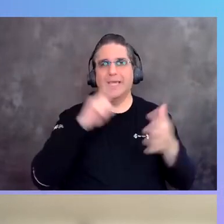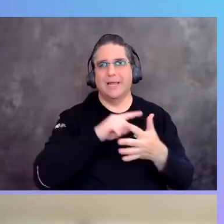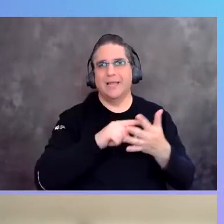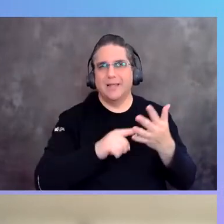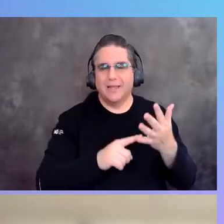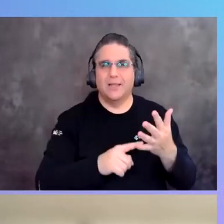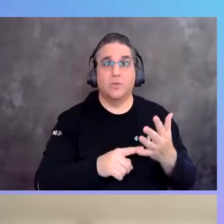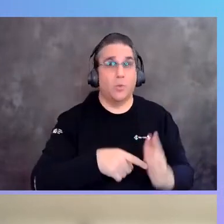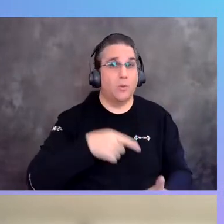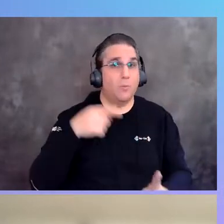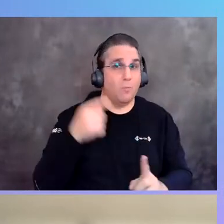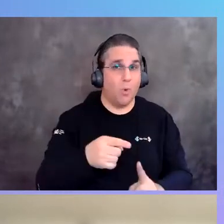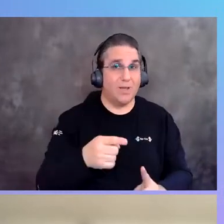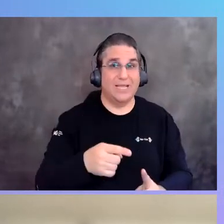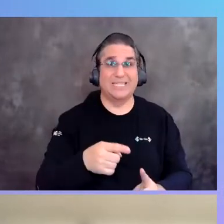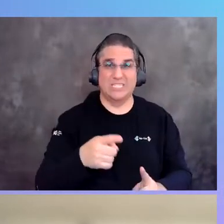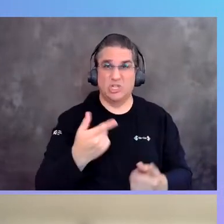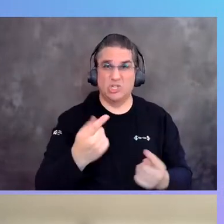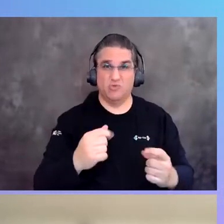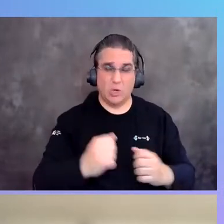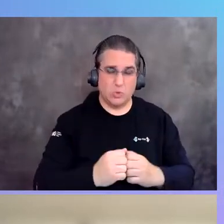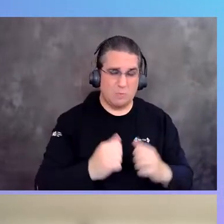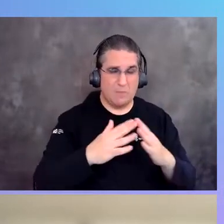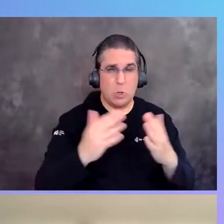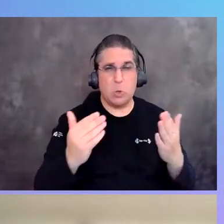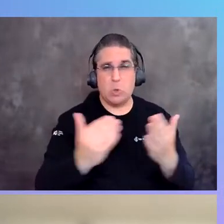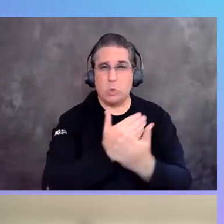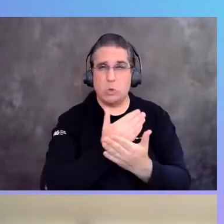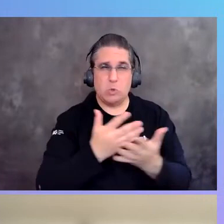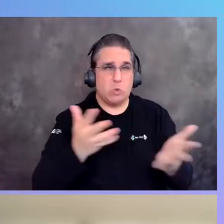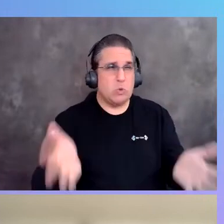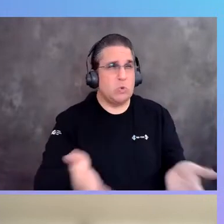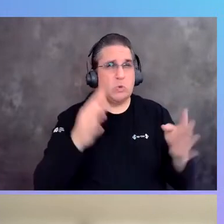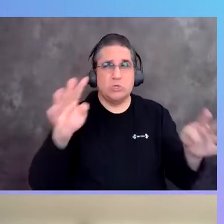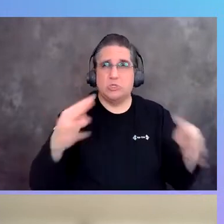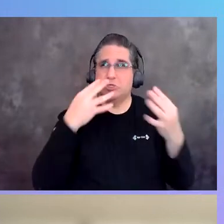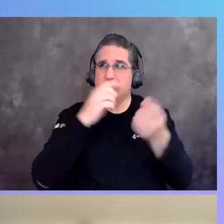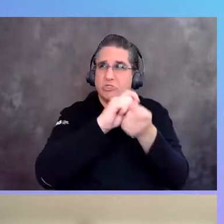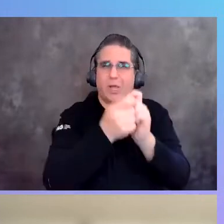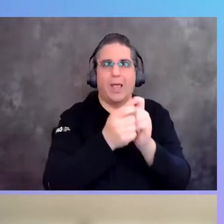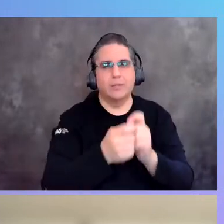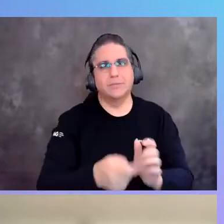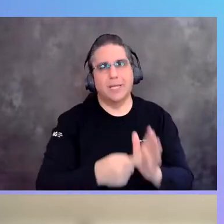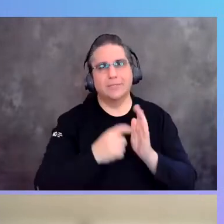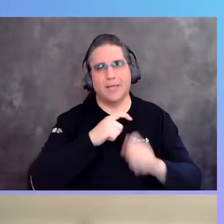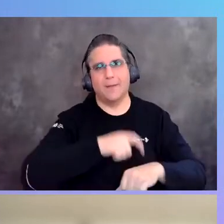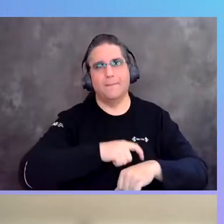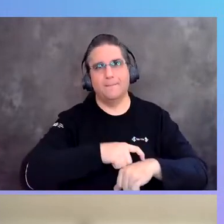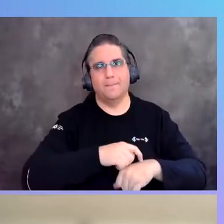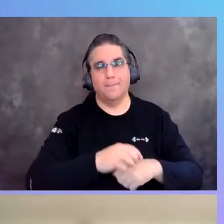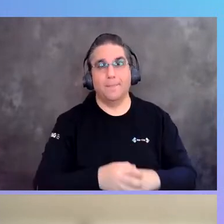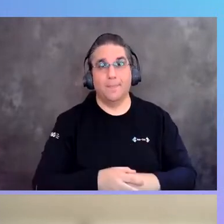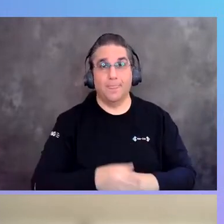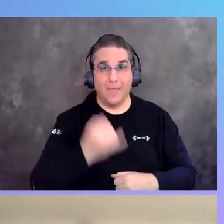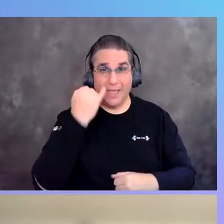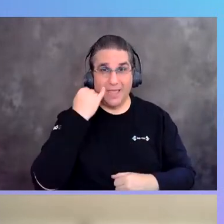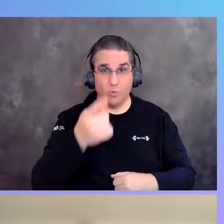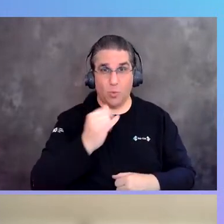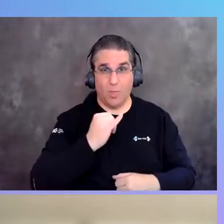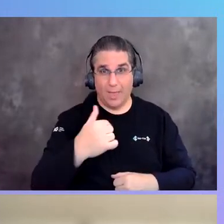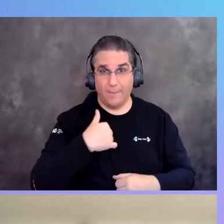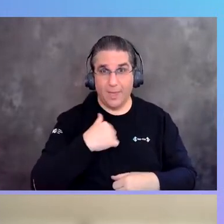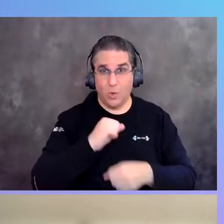takes time to build this and that kind of investment in the business. So if you're in my kind of position working in design, hopefully some of this has